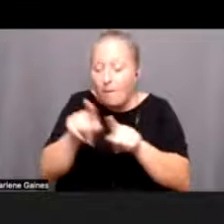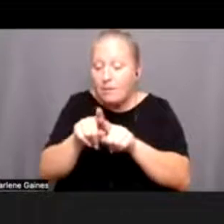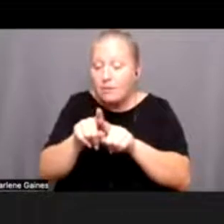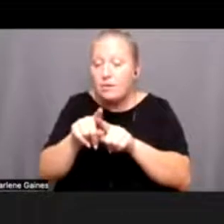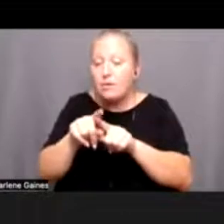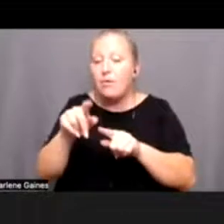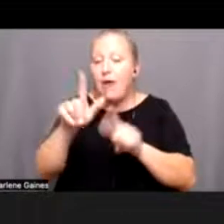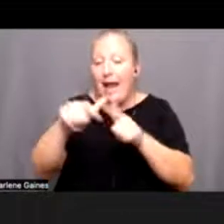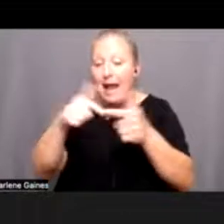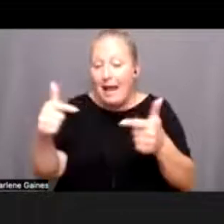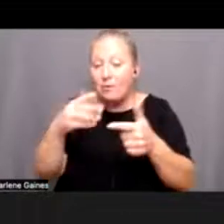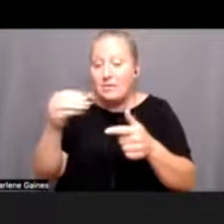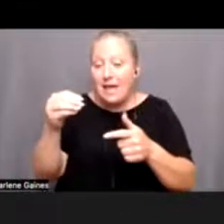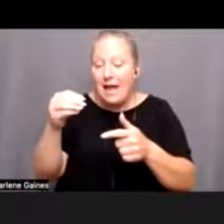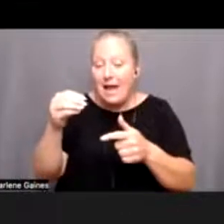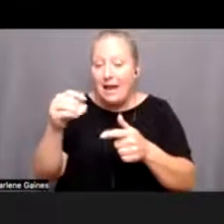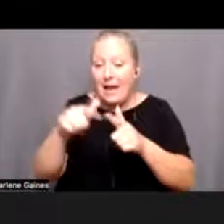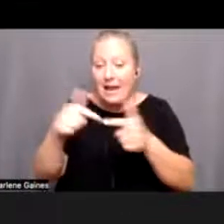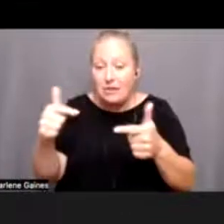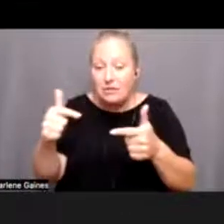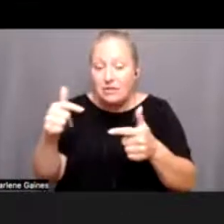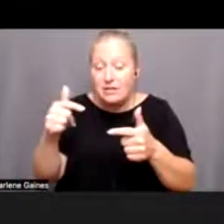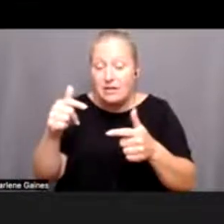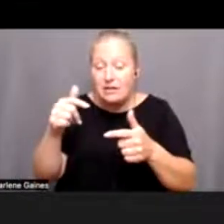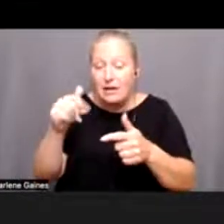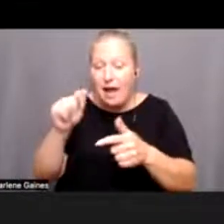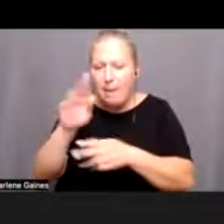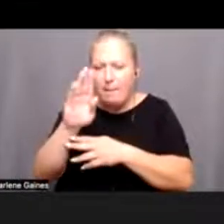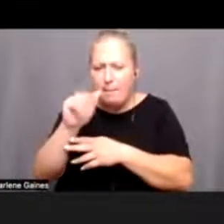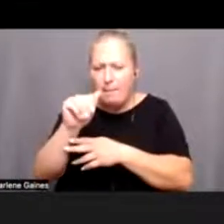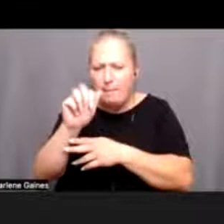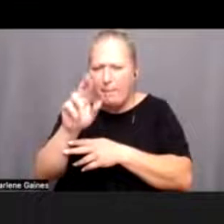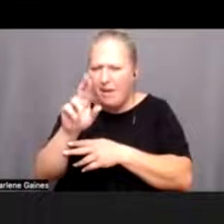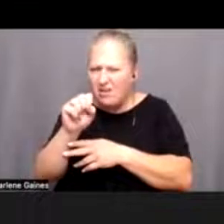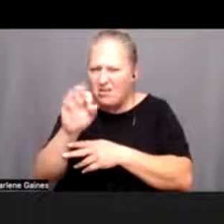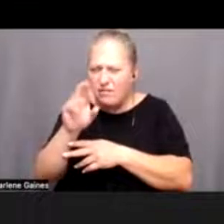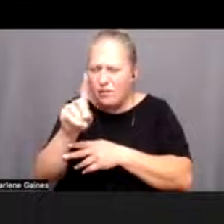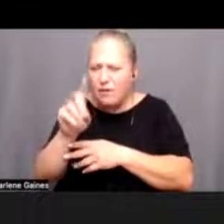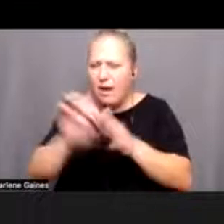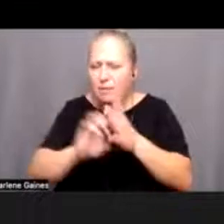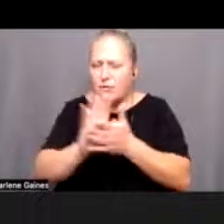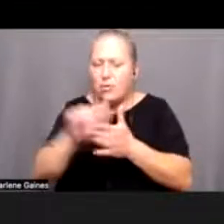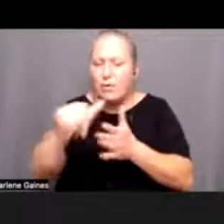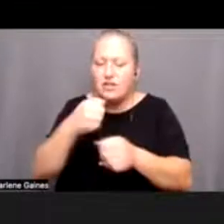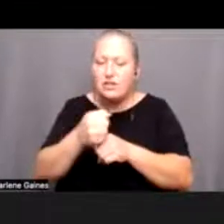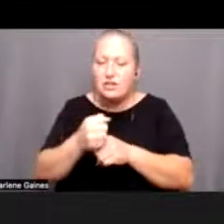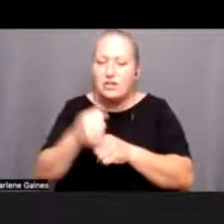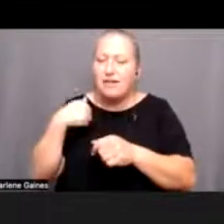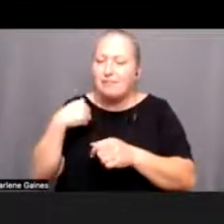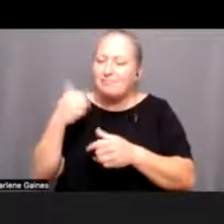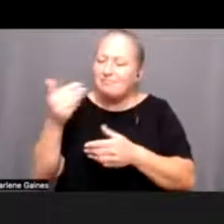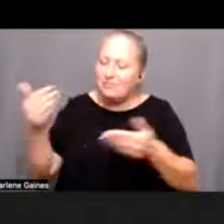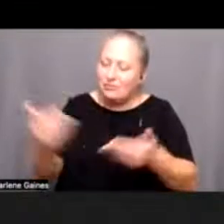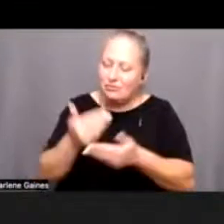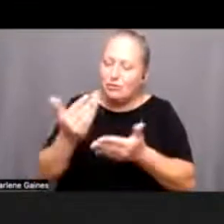a language and literacy teacher on special assignment at Beresford Elementary this year. I'm very pleased to introduce the new principal of George